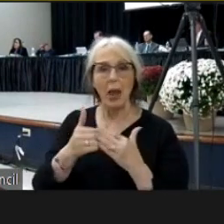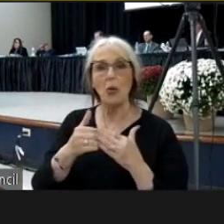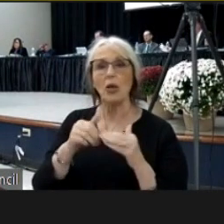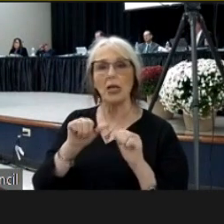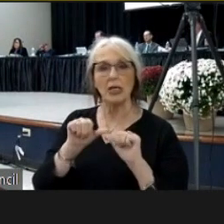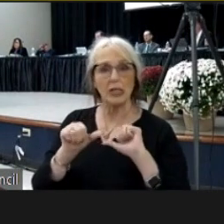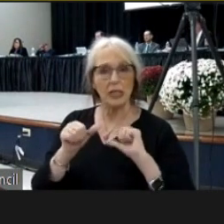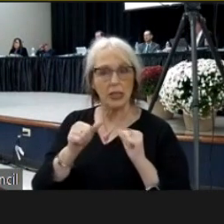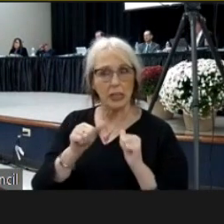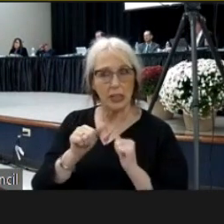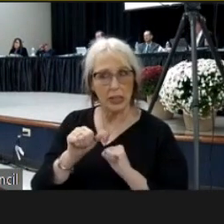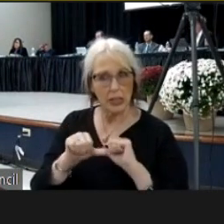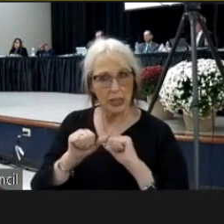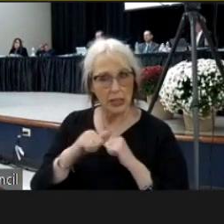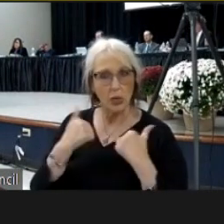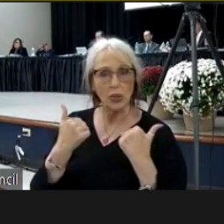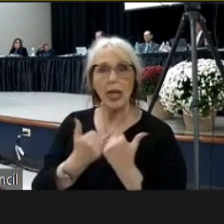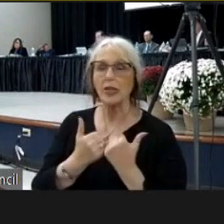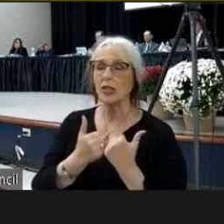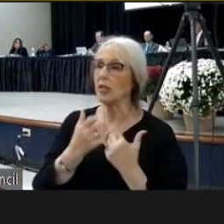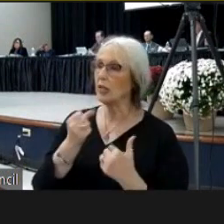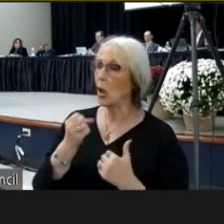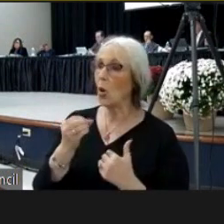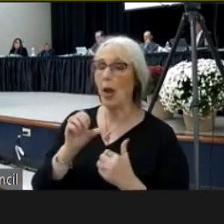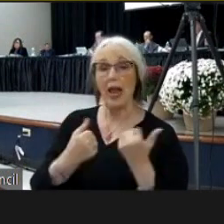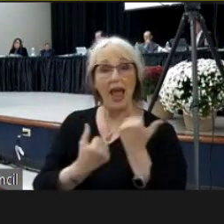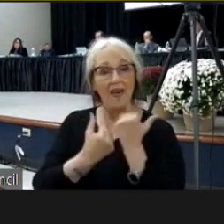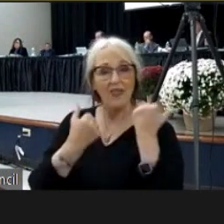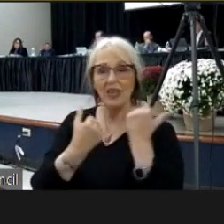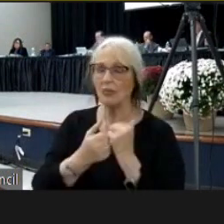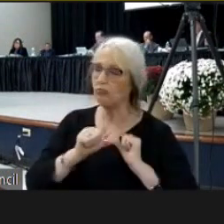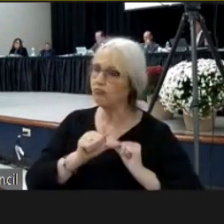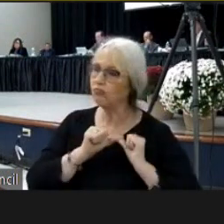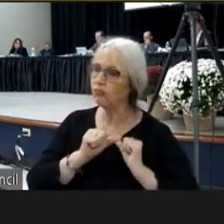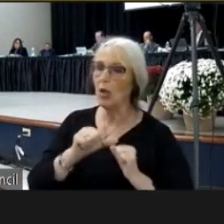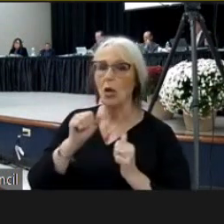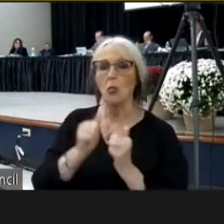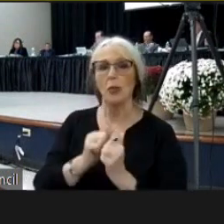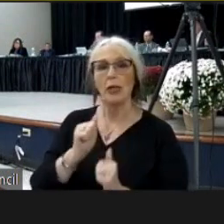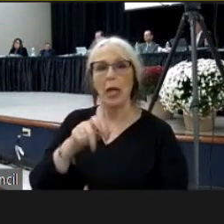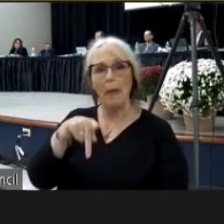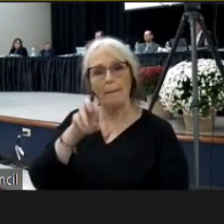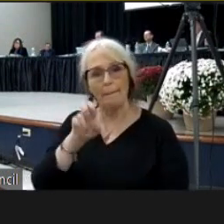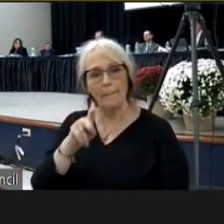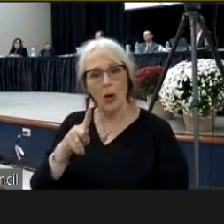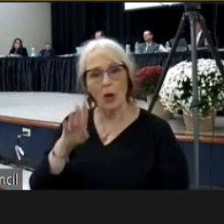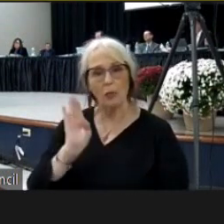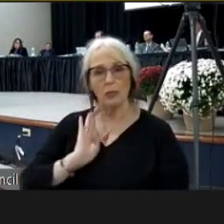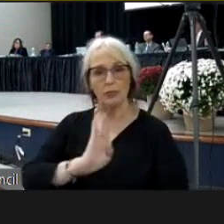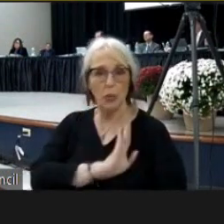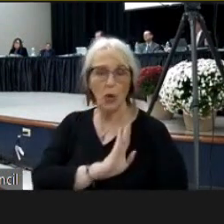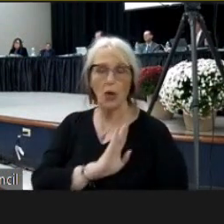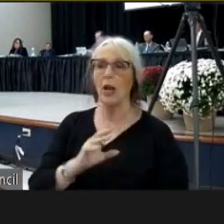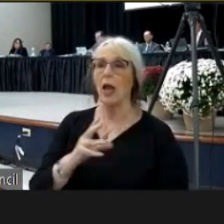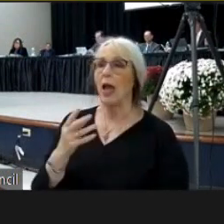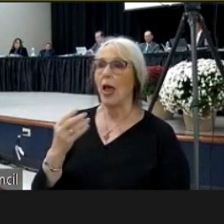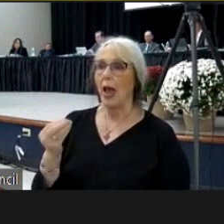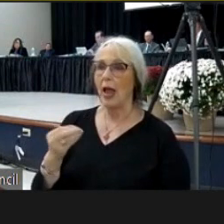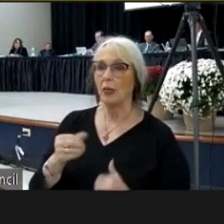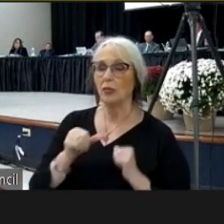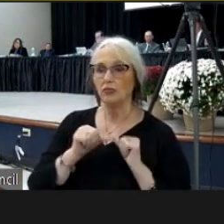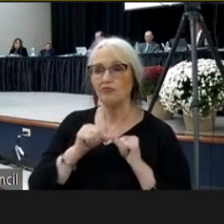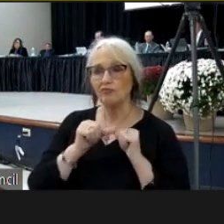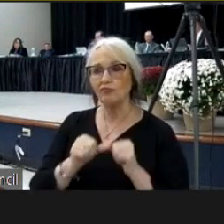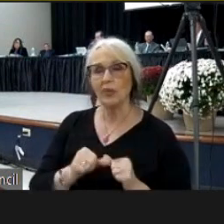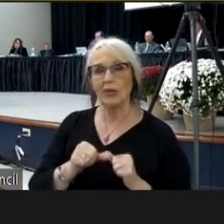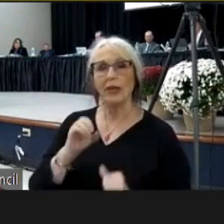has been continuous. We've had good representation on the park board, and I know that we've had a steady dialogue going on through their council